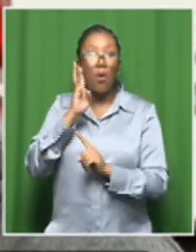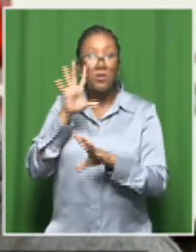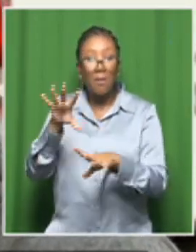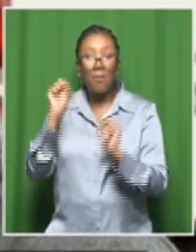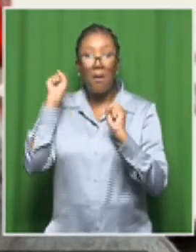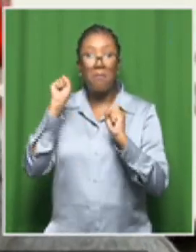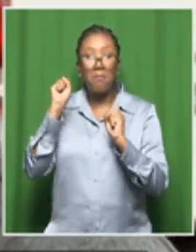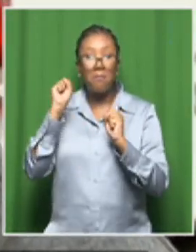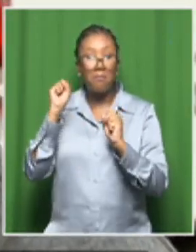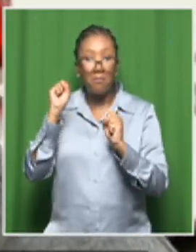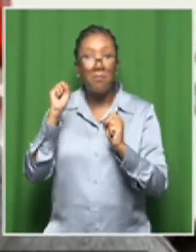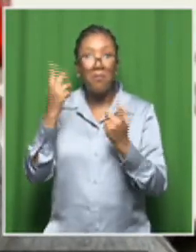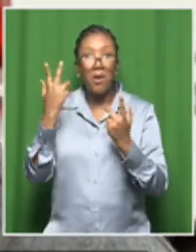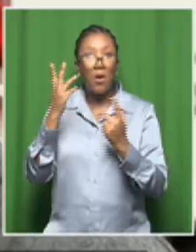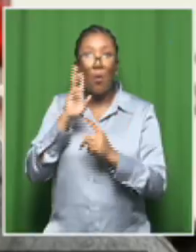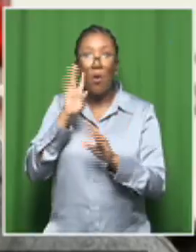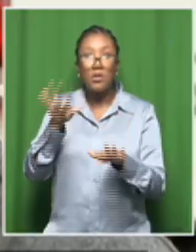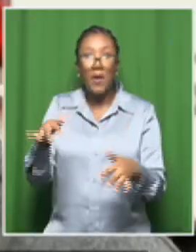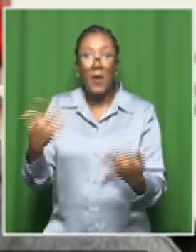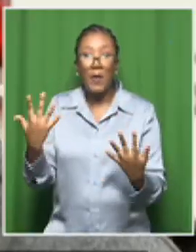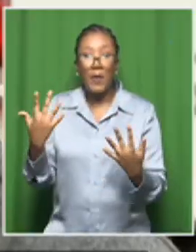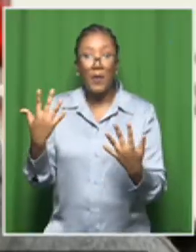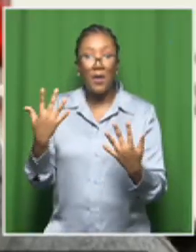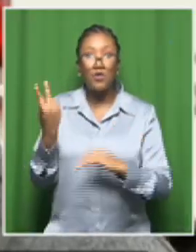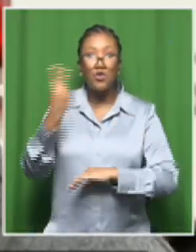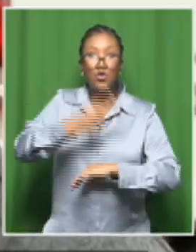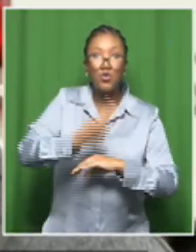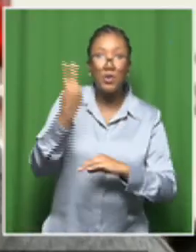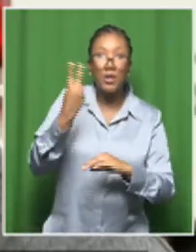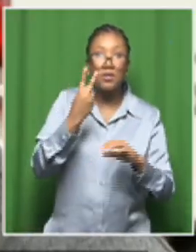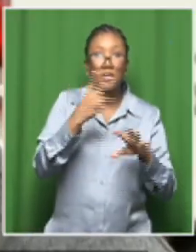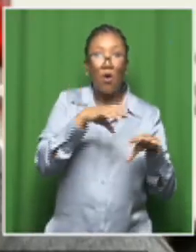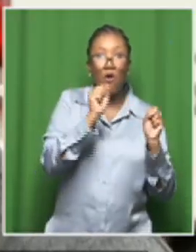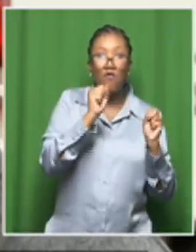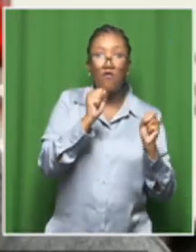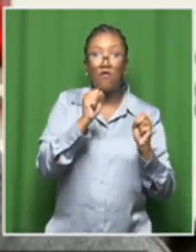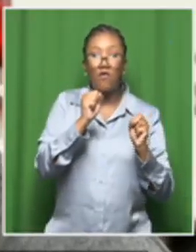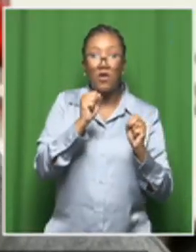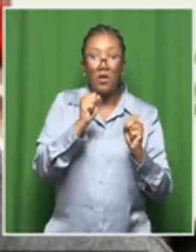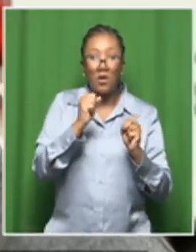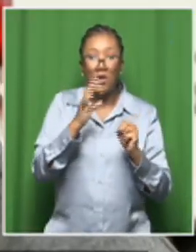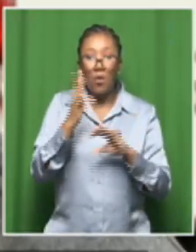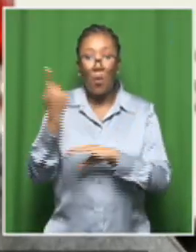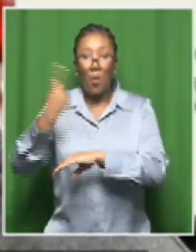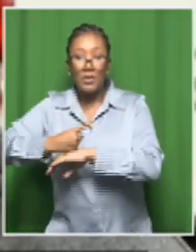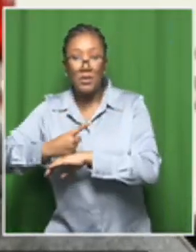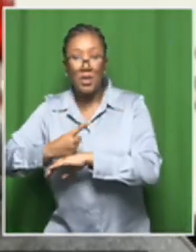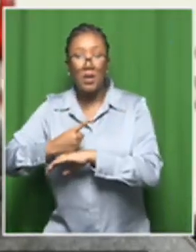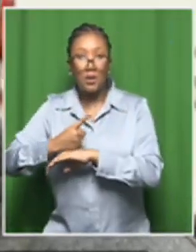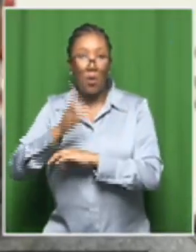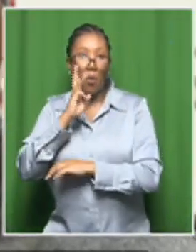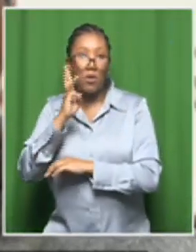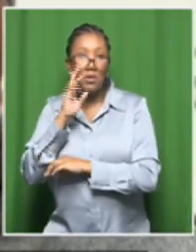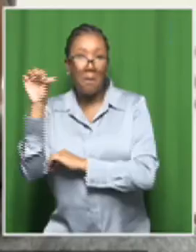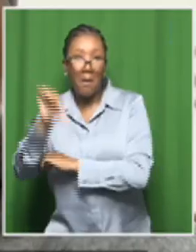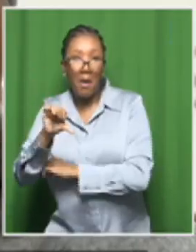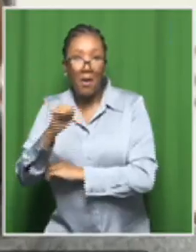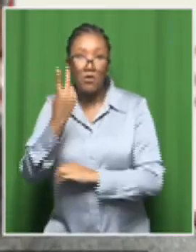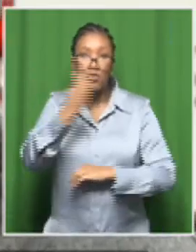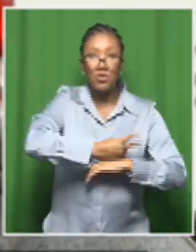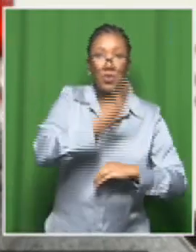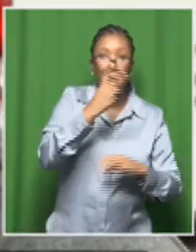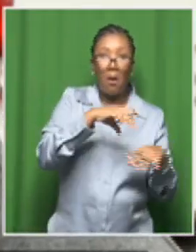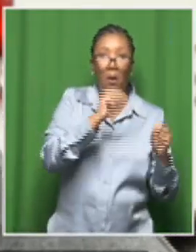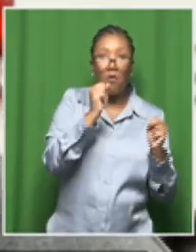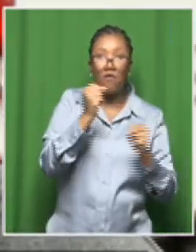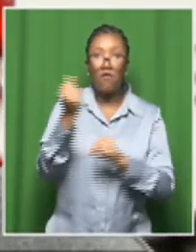well where we had no water. 2 days on and 1 day, 2 days off and 1 day on and stuff like that. My thing